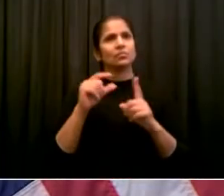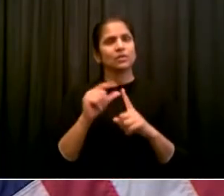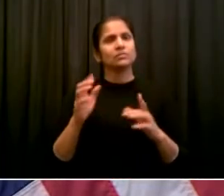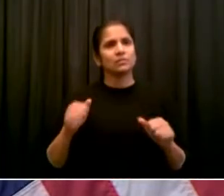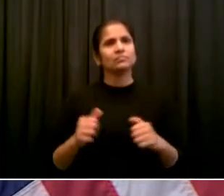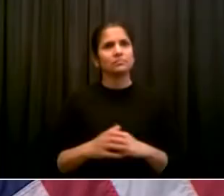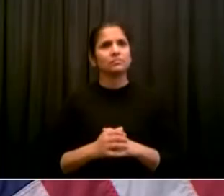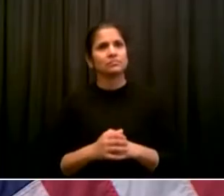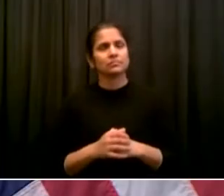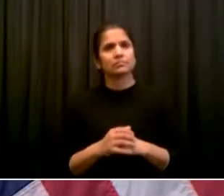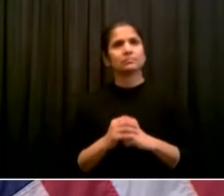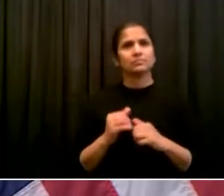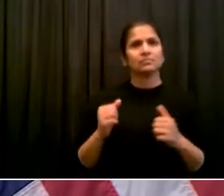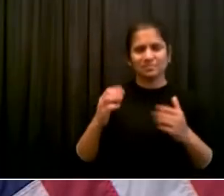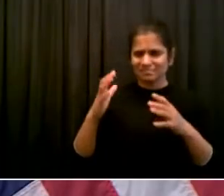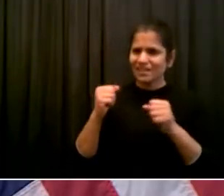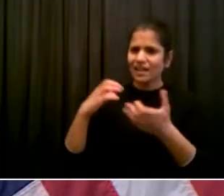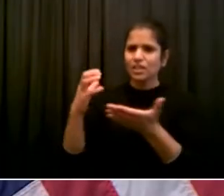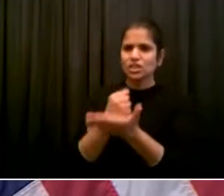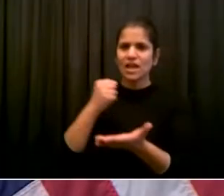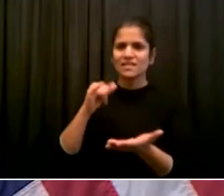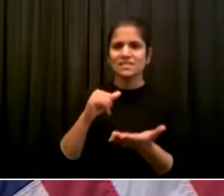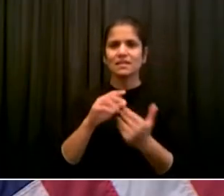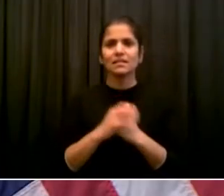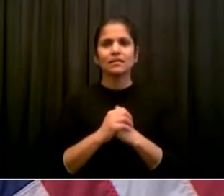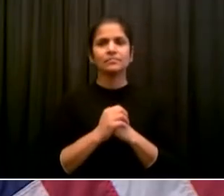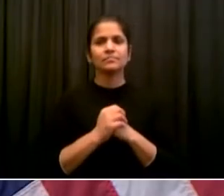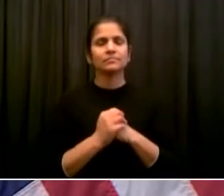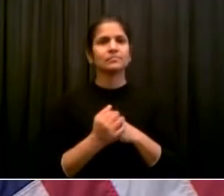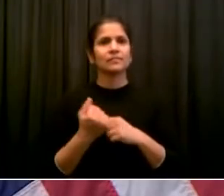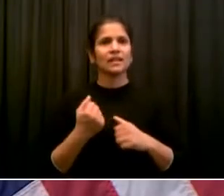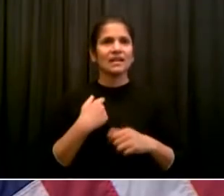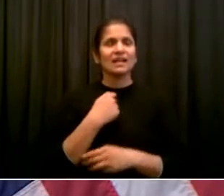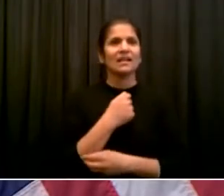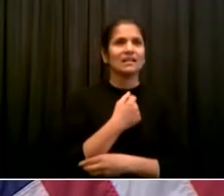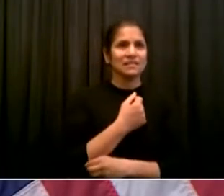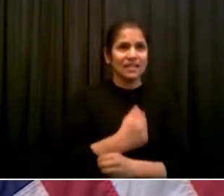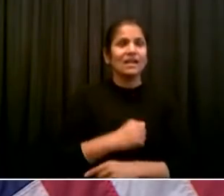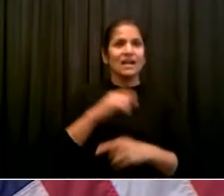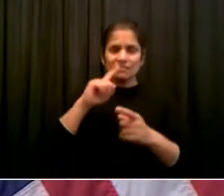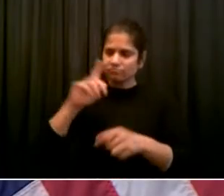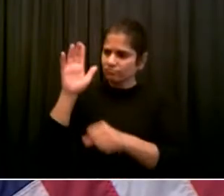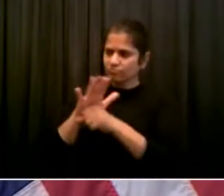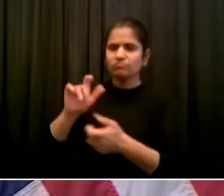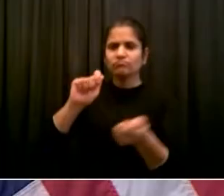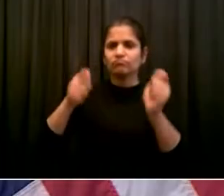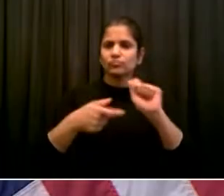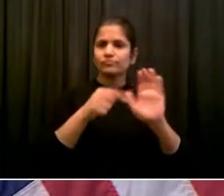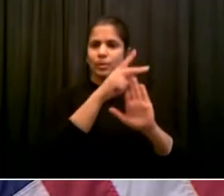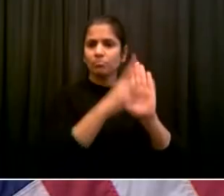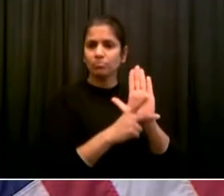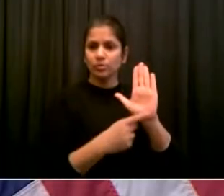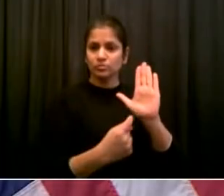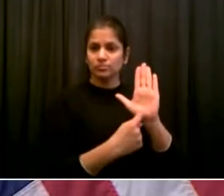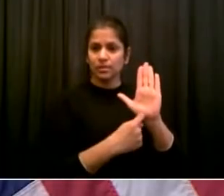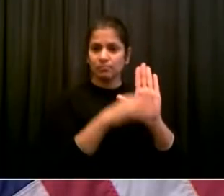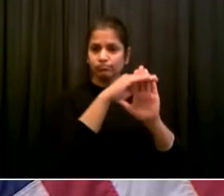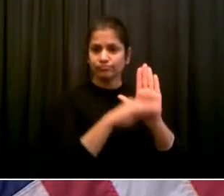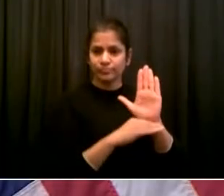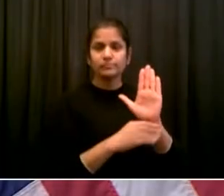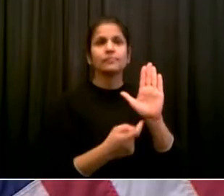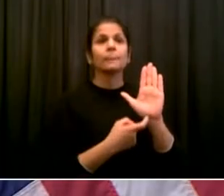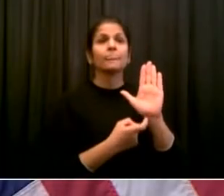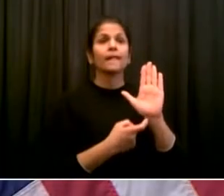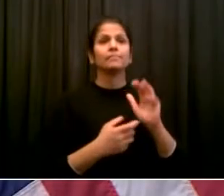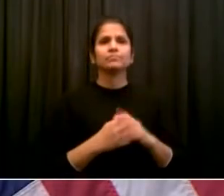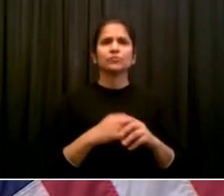ground floor and have a chance to affect policy. And that work does not end. It continues, but a sincere thank